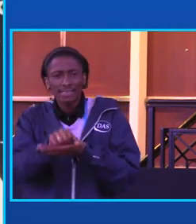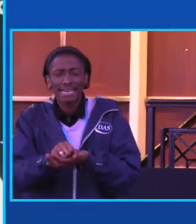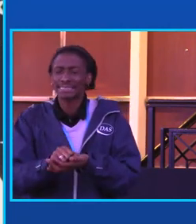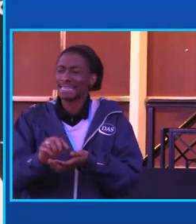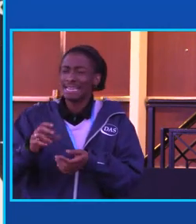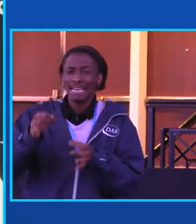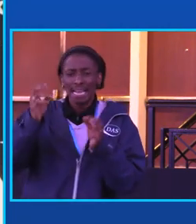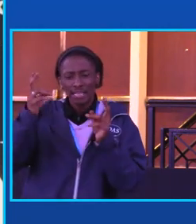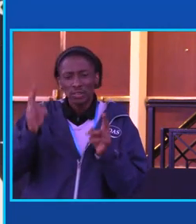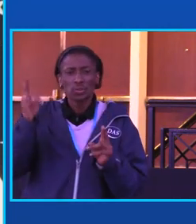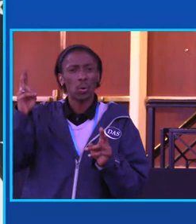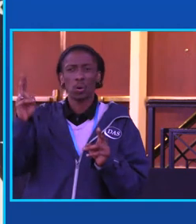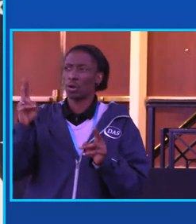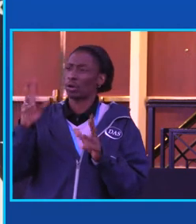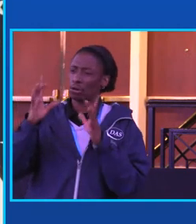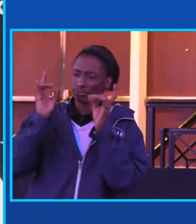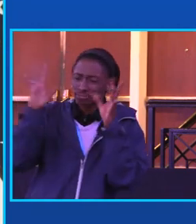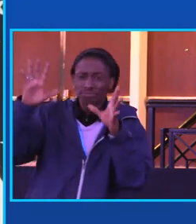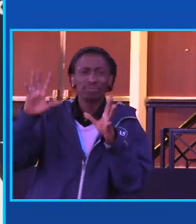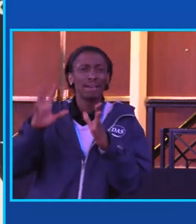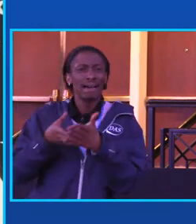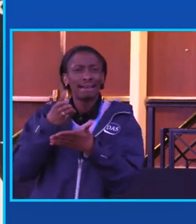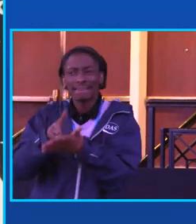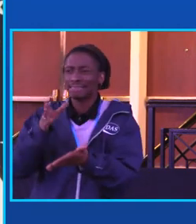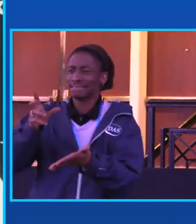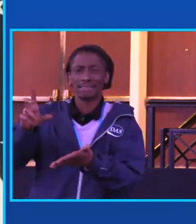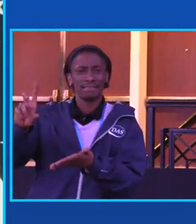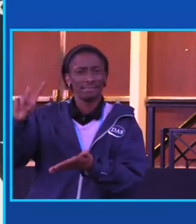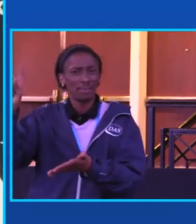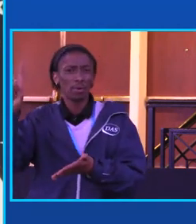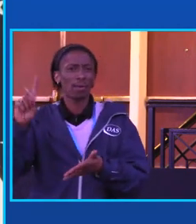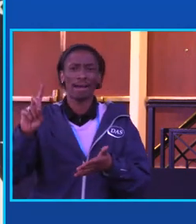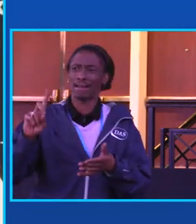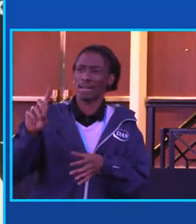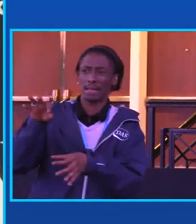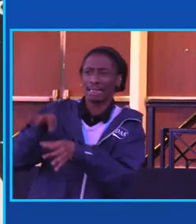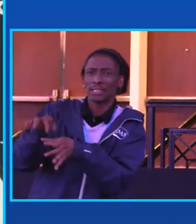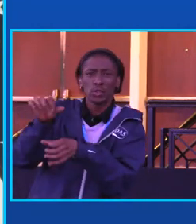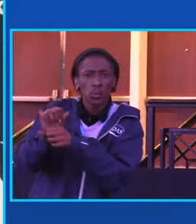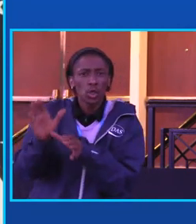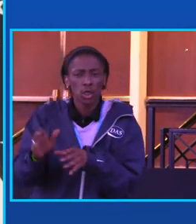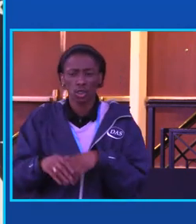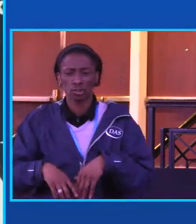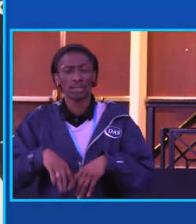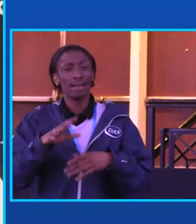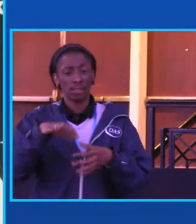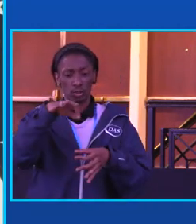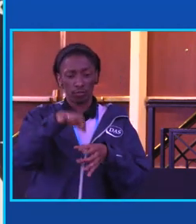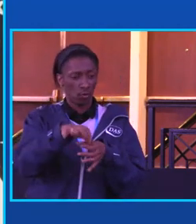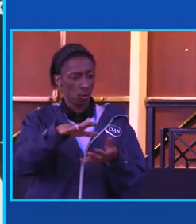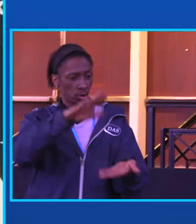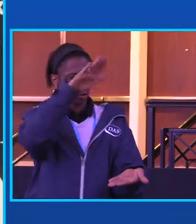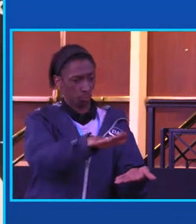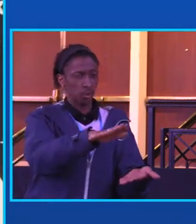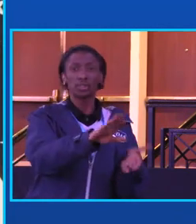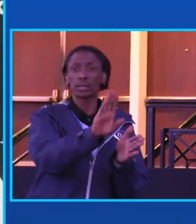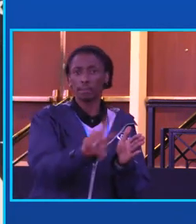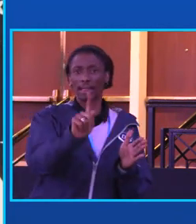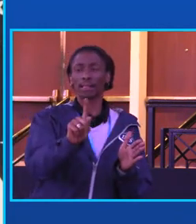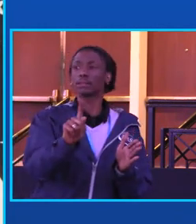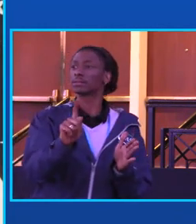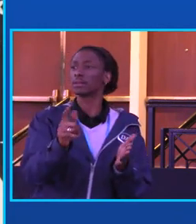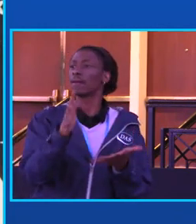vitriol against Republican and Democratic election workers. These voter suppression bills that have already passed remove drop